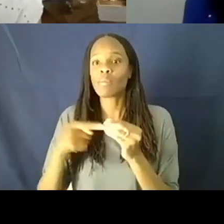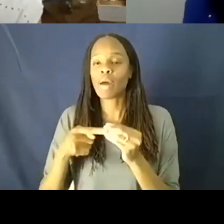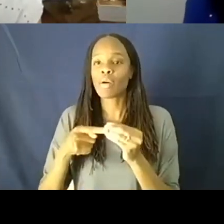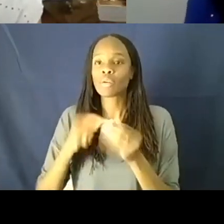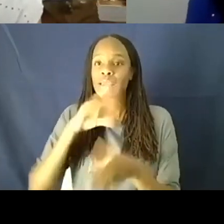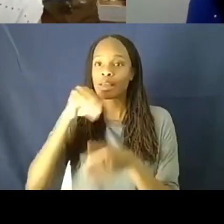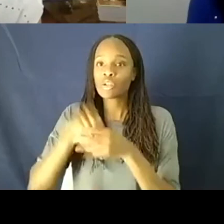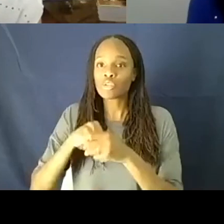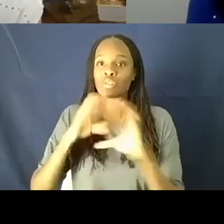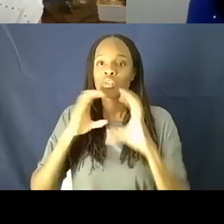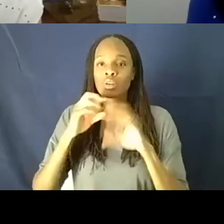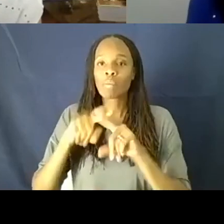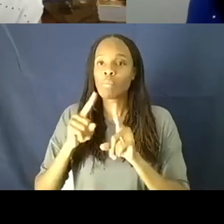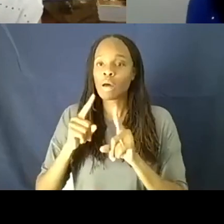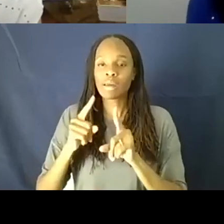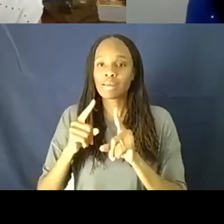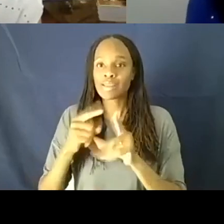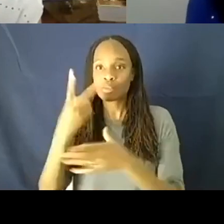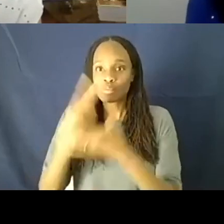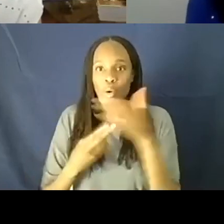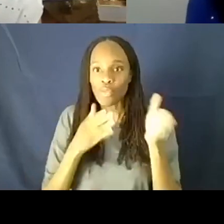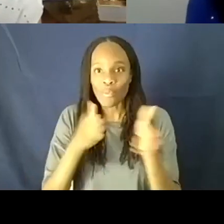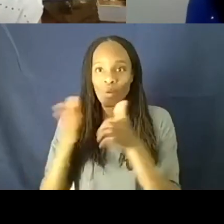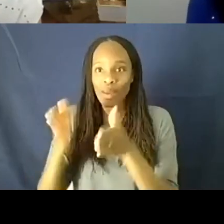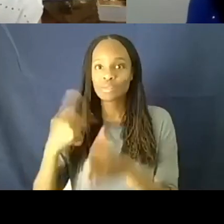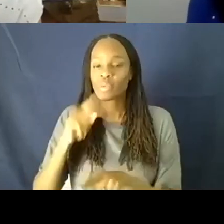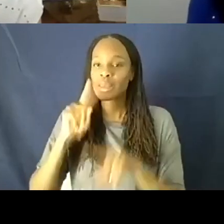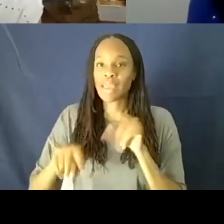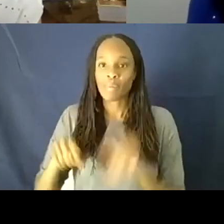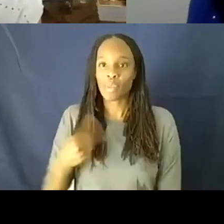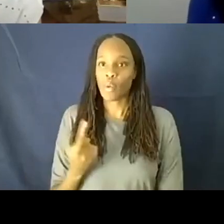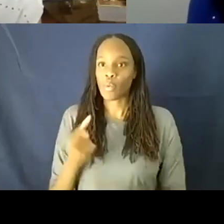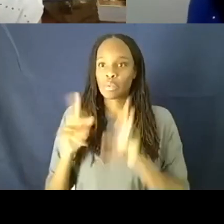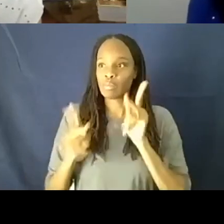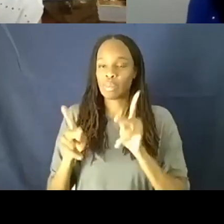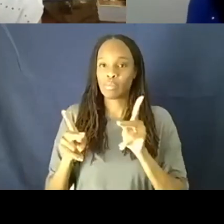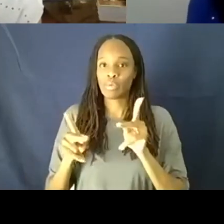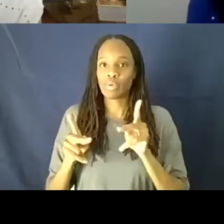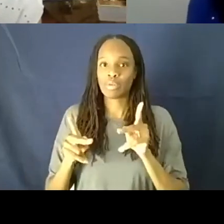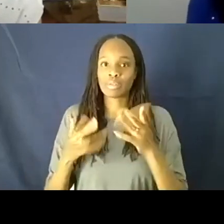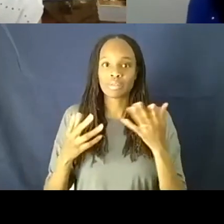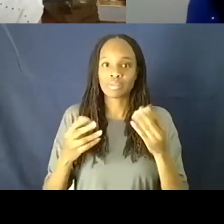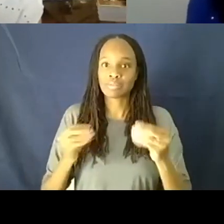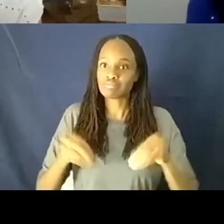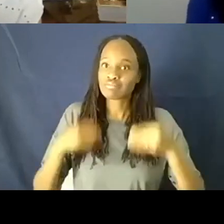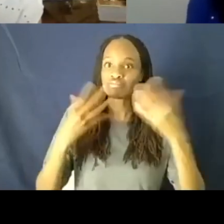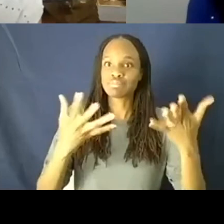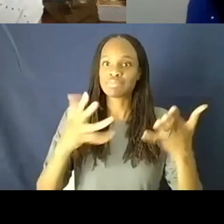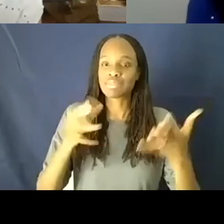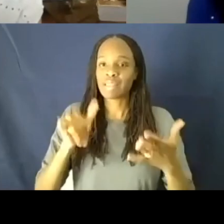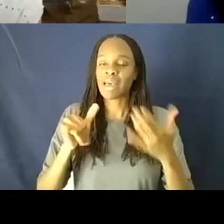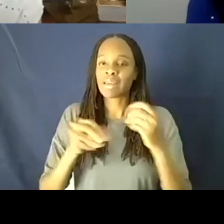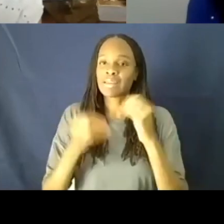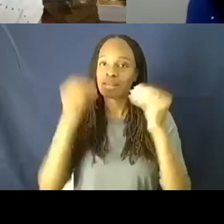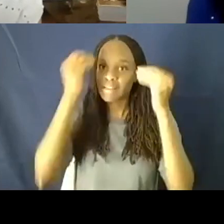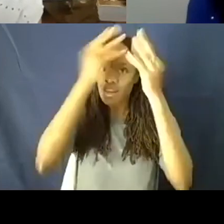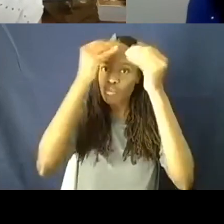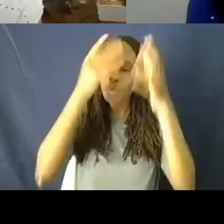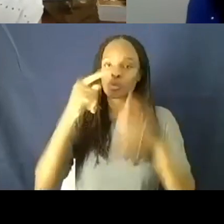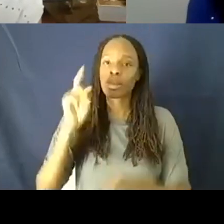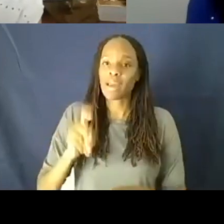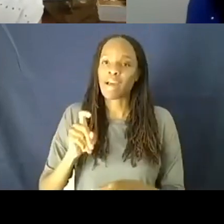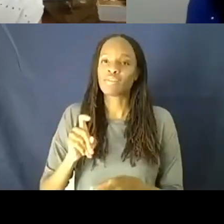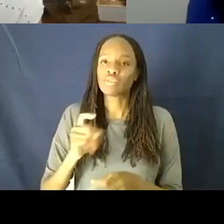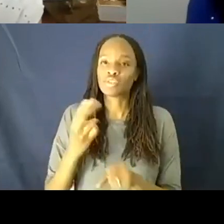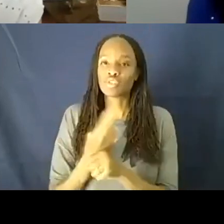streak. We simply can't be the ones promulgating information and say that we've complied. We have to take a different tack. I think